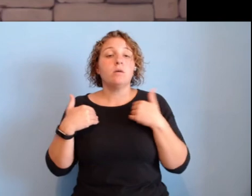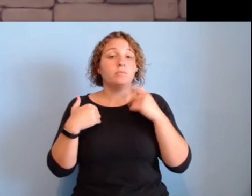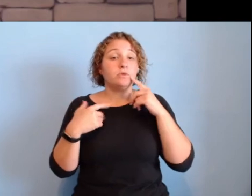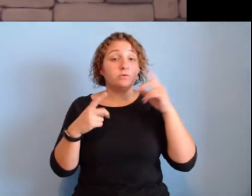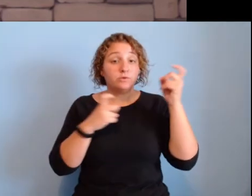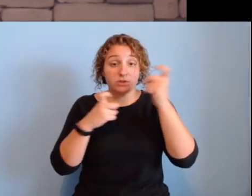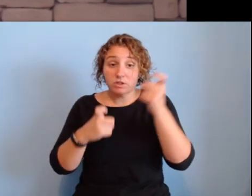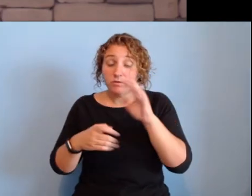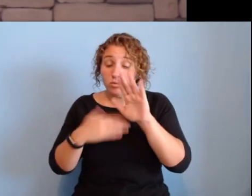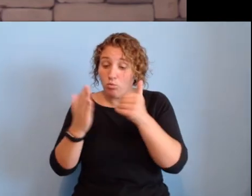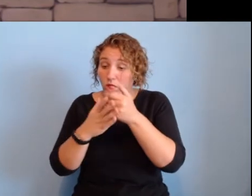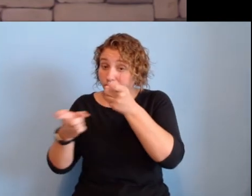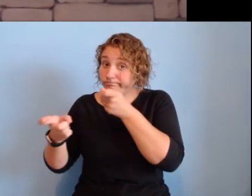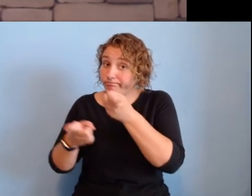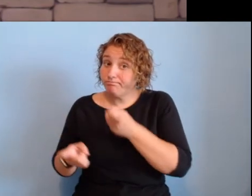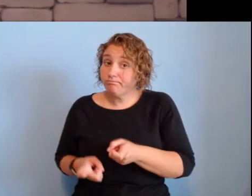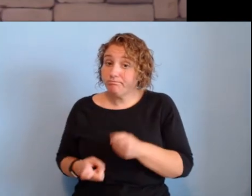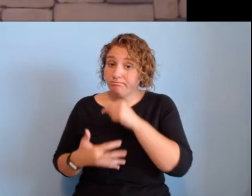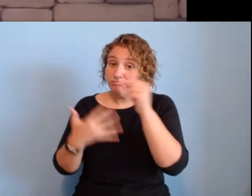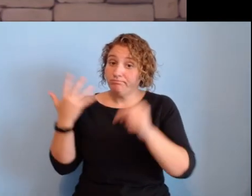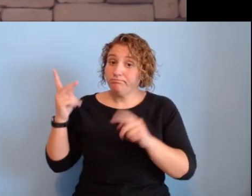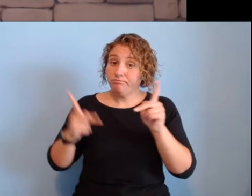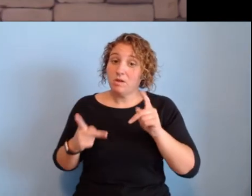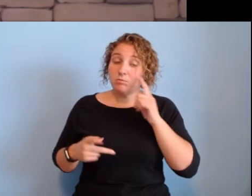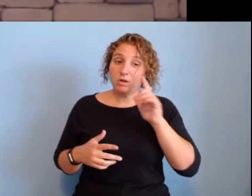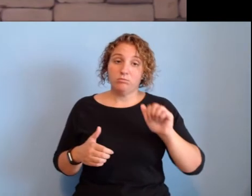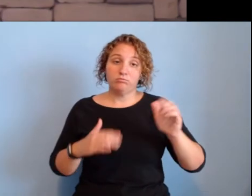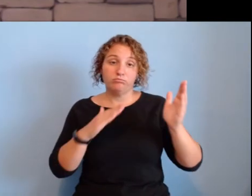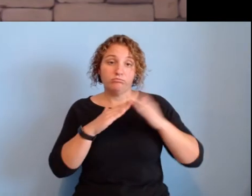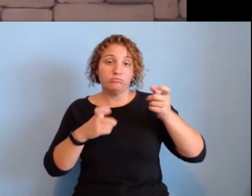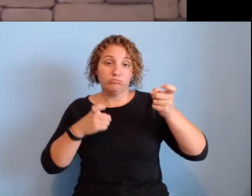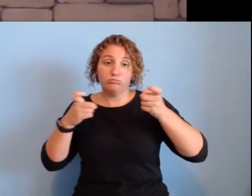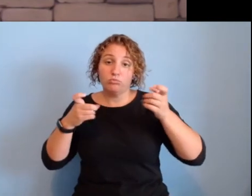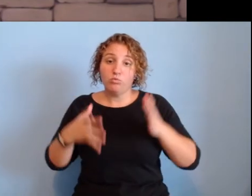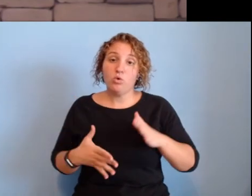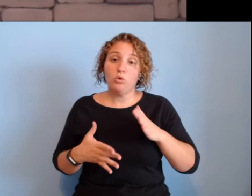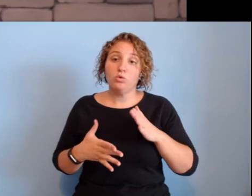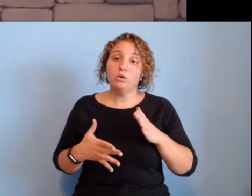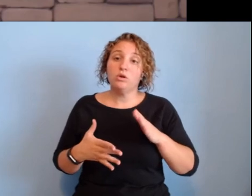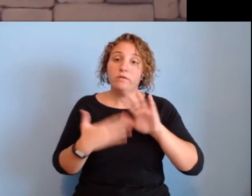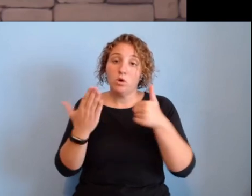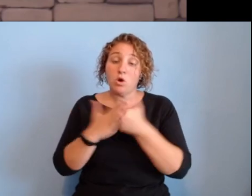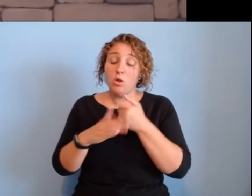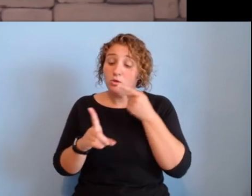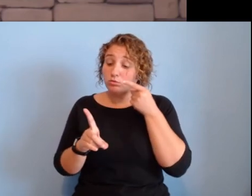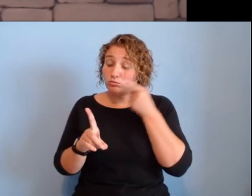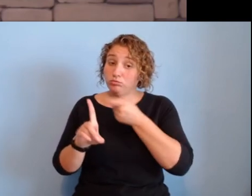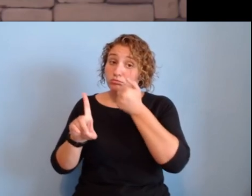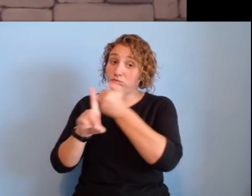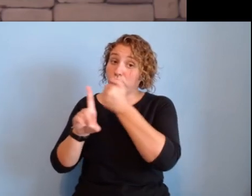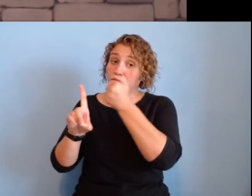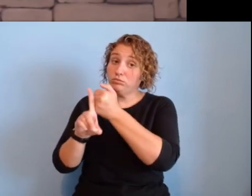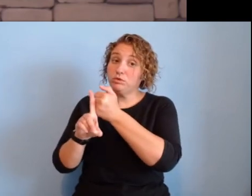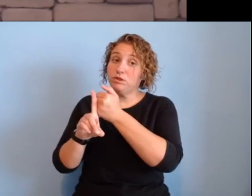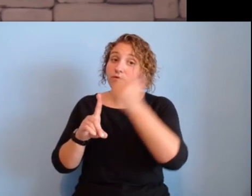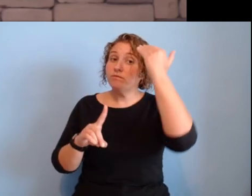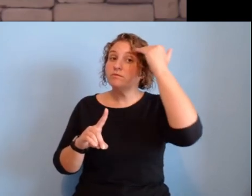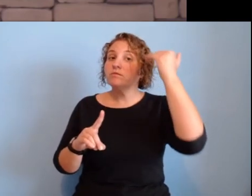given into thine hand and he hath made thee a ruler over them all. You, thou, art this head of gold.